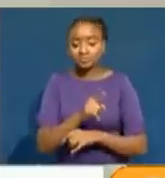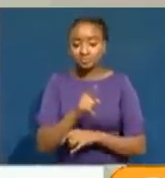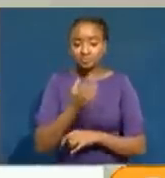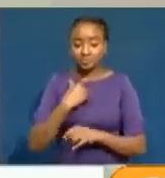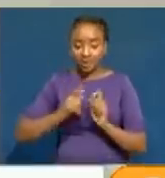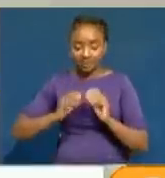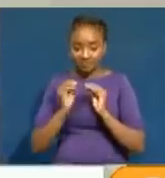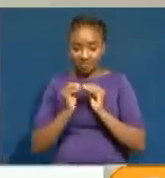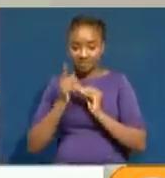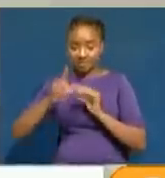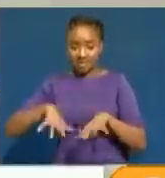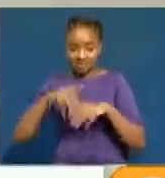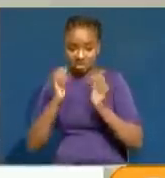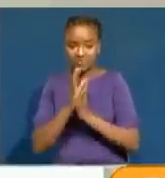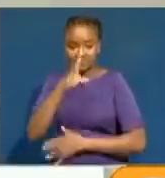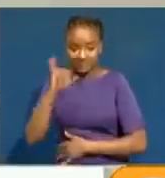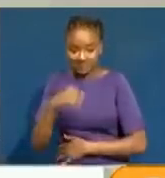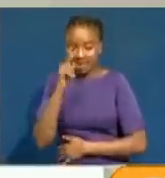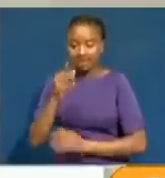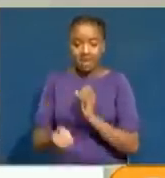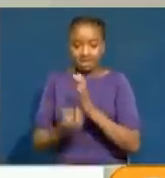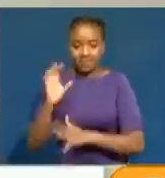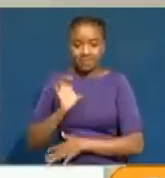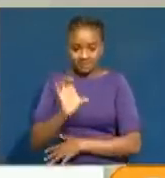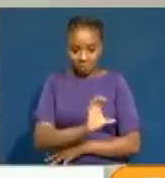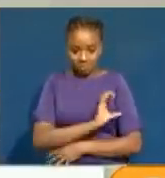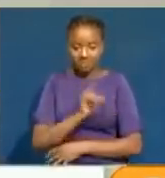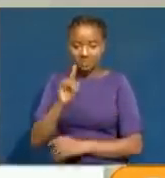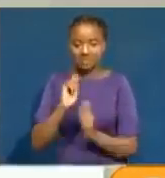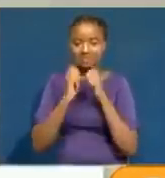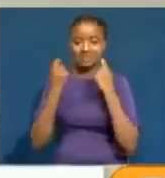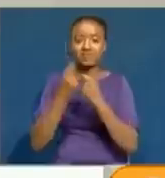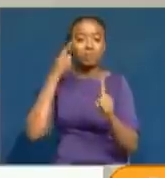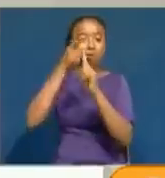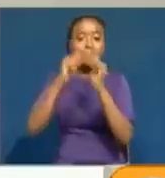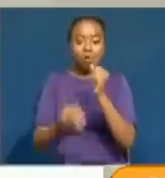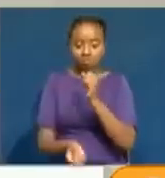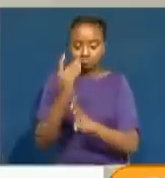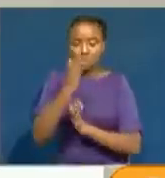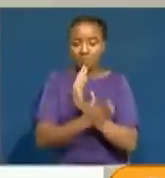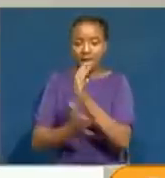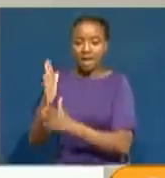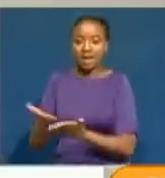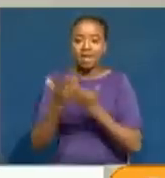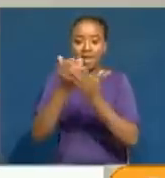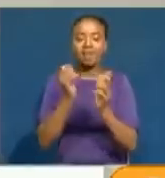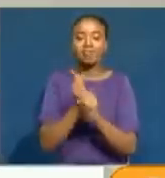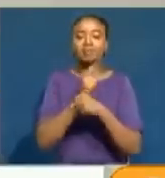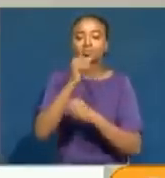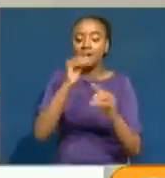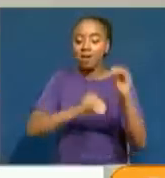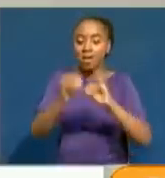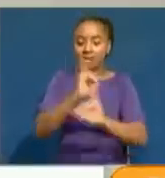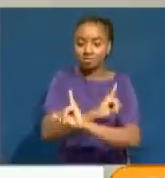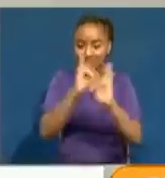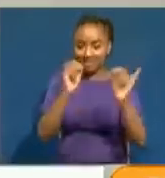chaired by Chief Justice Martha Koome constituted a technical team to prepare a work plan that will help deliver free, fair